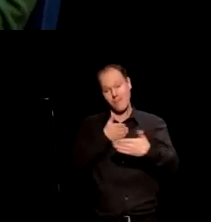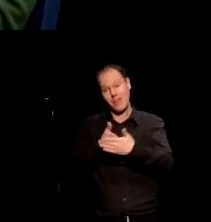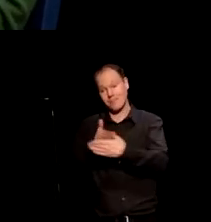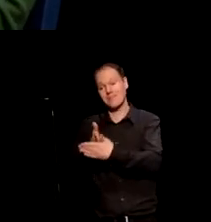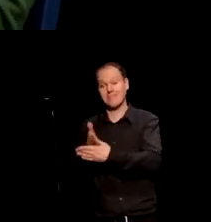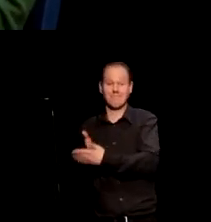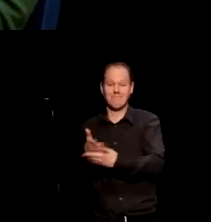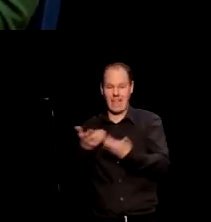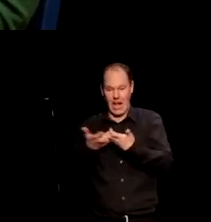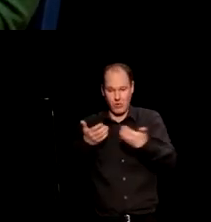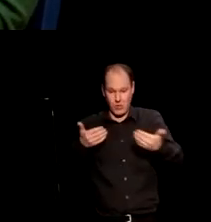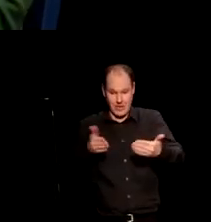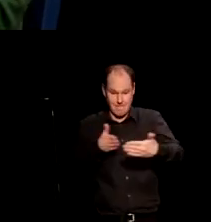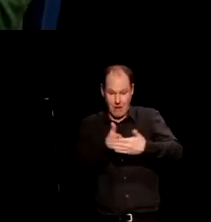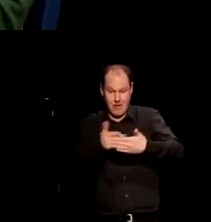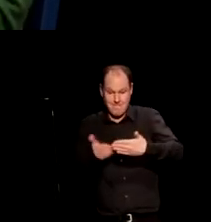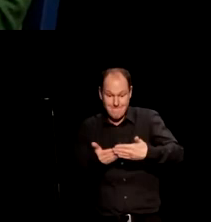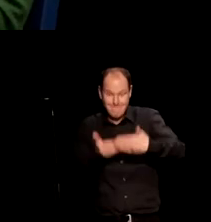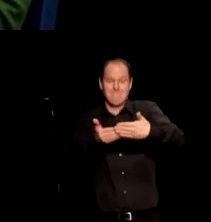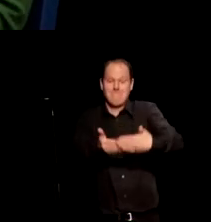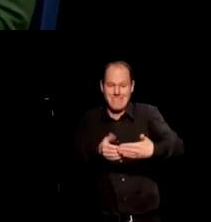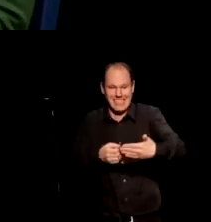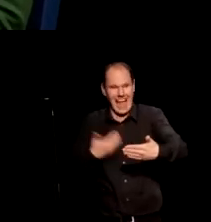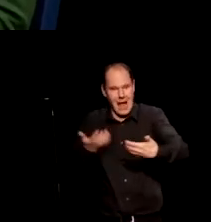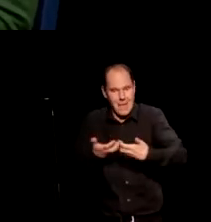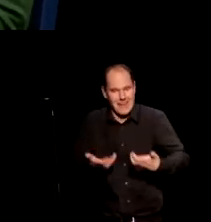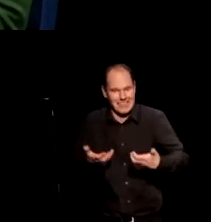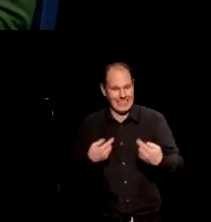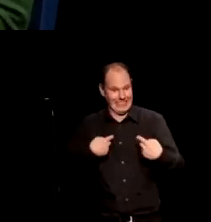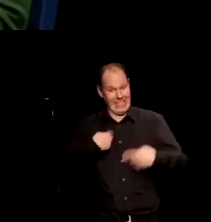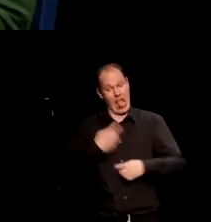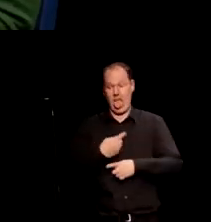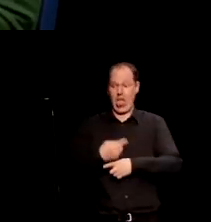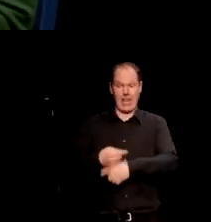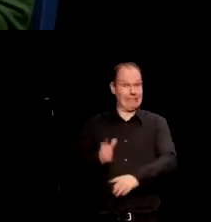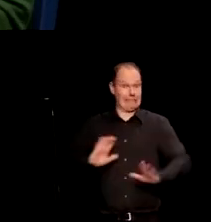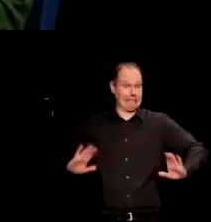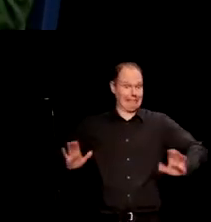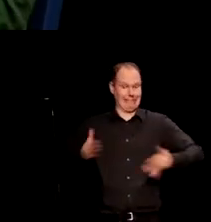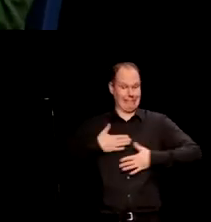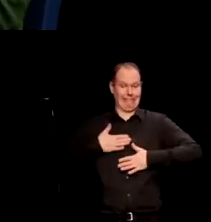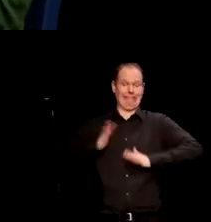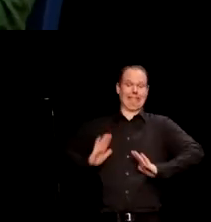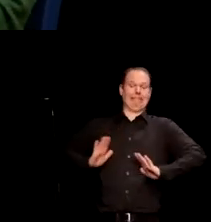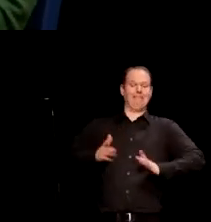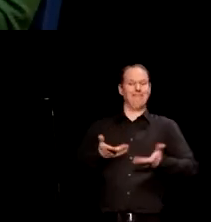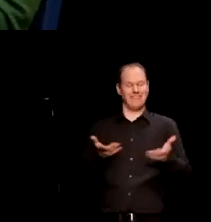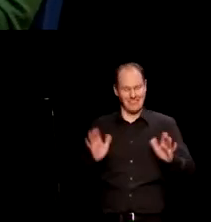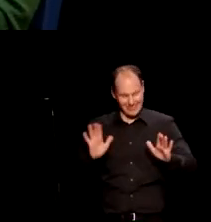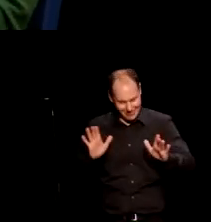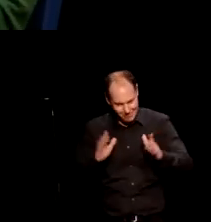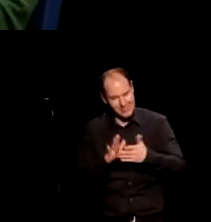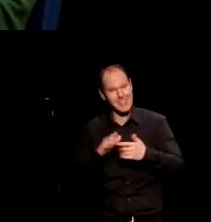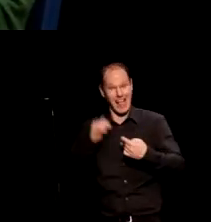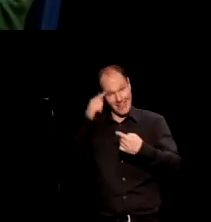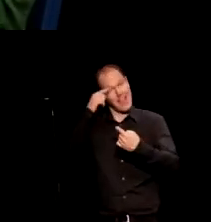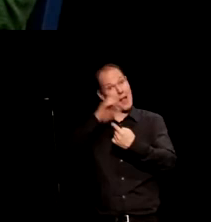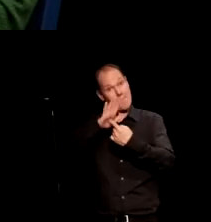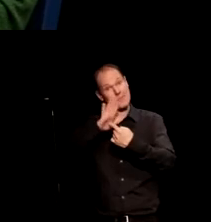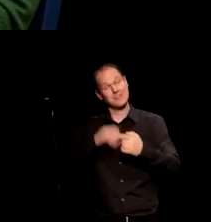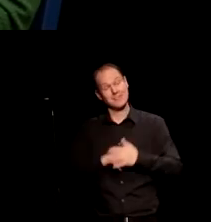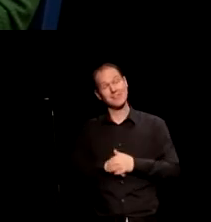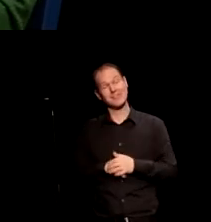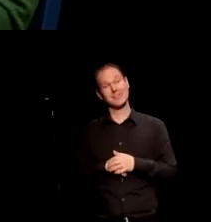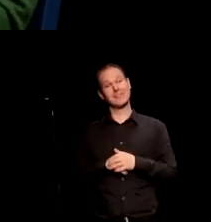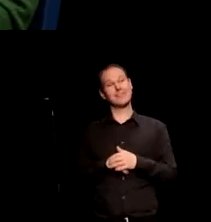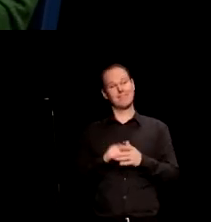at those? So anyway, I'm really not the one who's meant to be here talking. I'm sorry. This is very much meant to be about you guys, but I do think it's important, and I think it